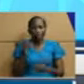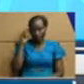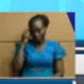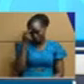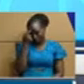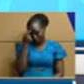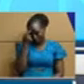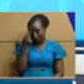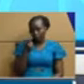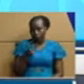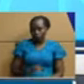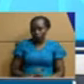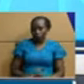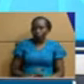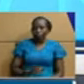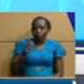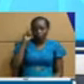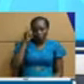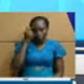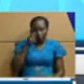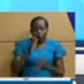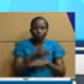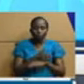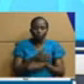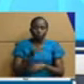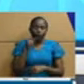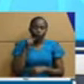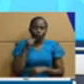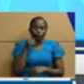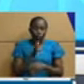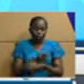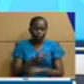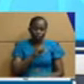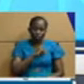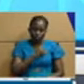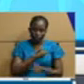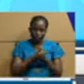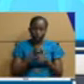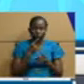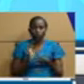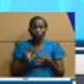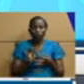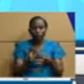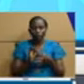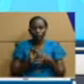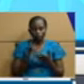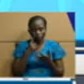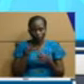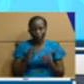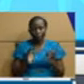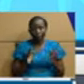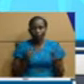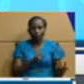government, specifically the Ministry of Gender, Labour and Social Development, for their cooperation in enabling this